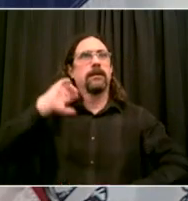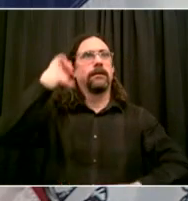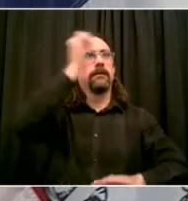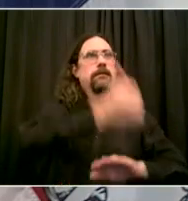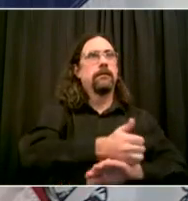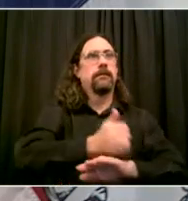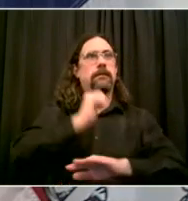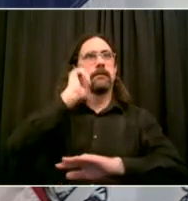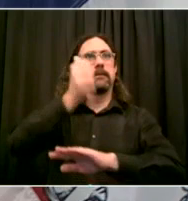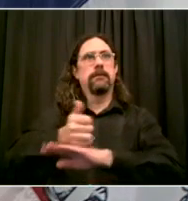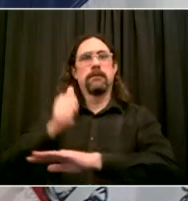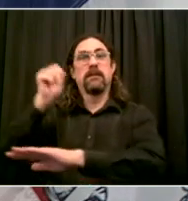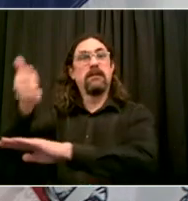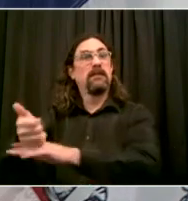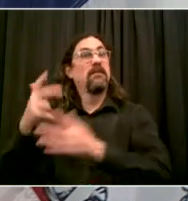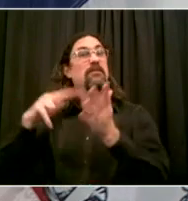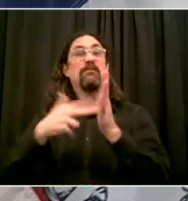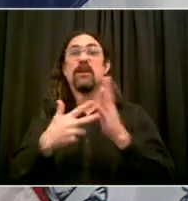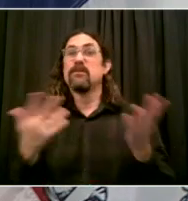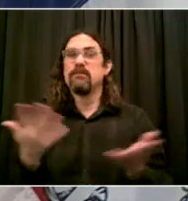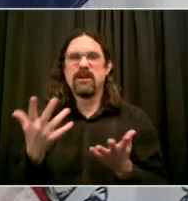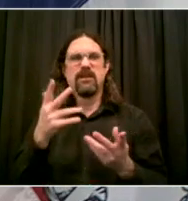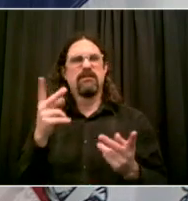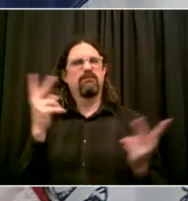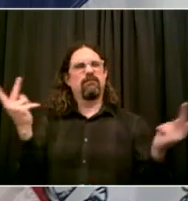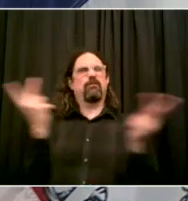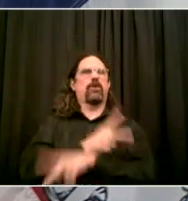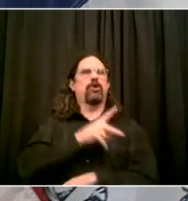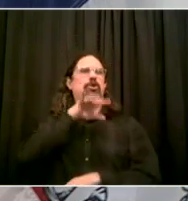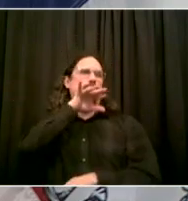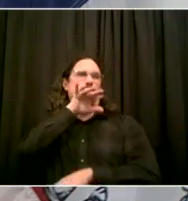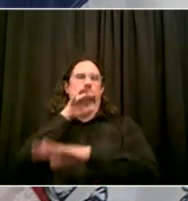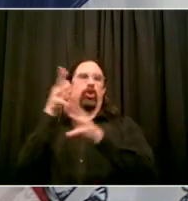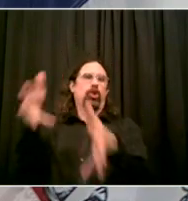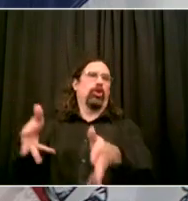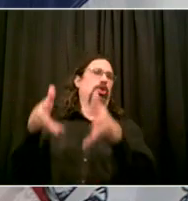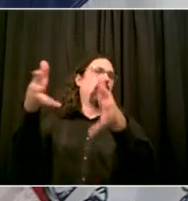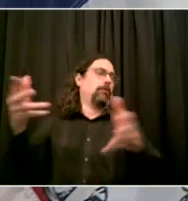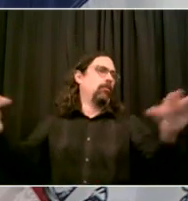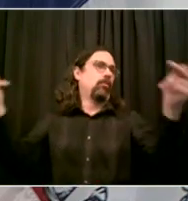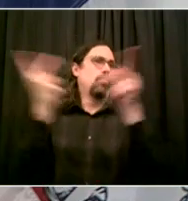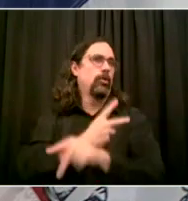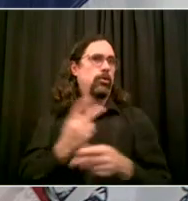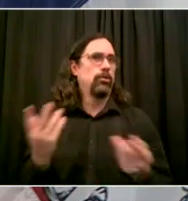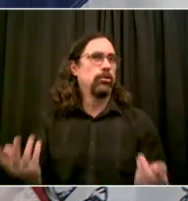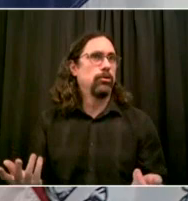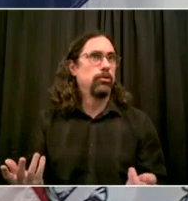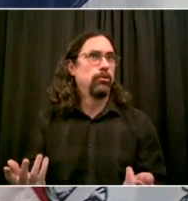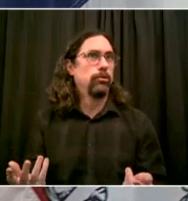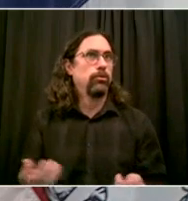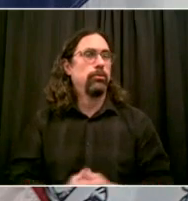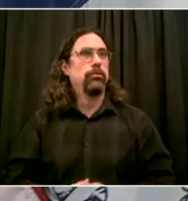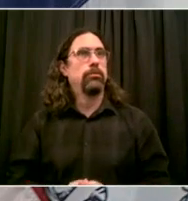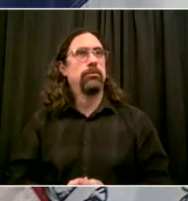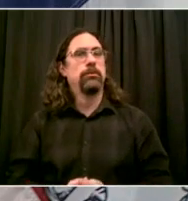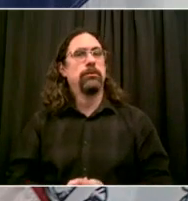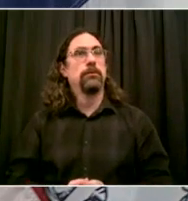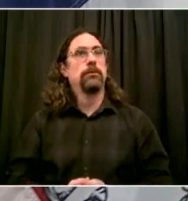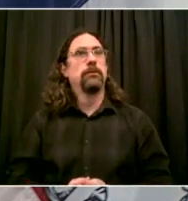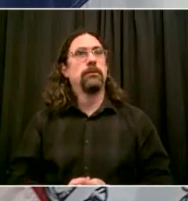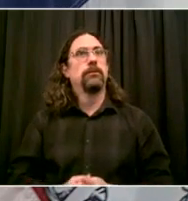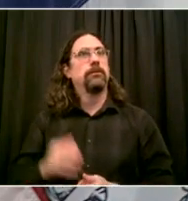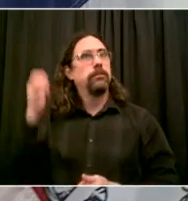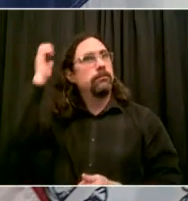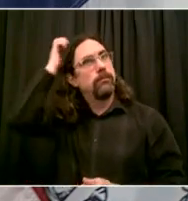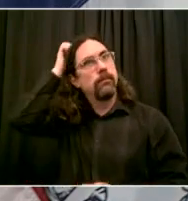on those height restrictions. That's a very real issue, and we have to have a clear approach there. So give me a day or two, and we will have an answer